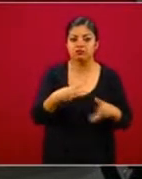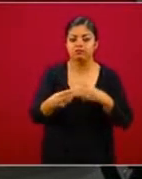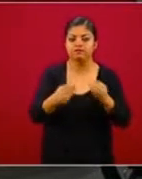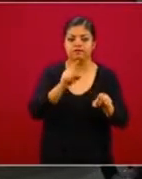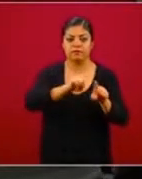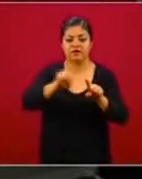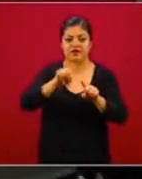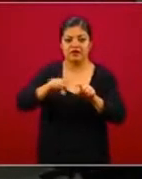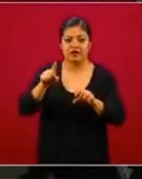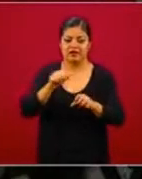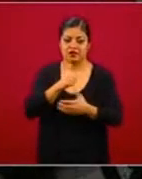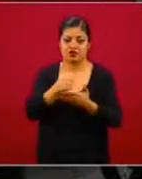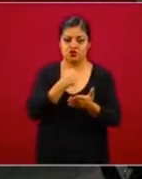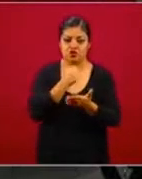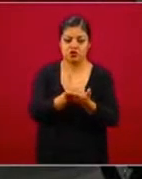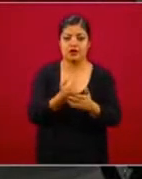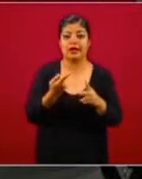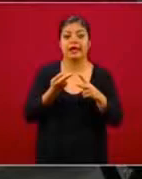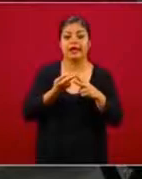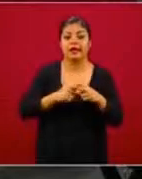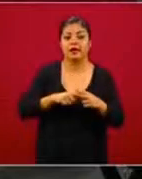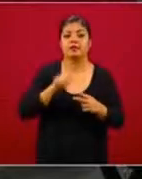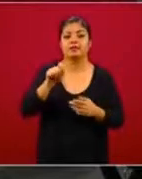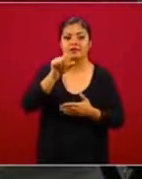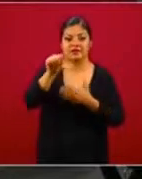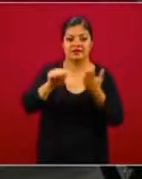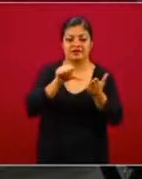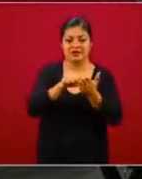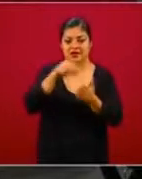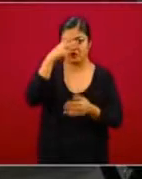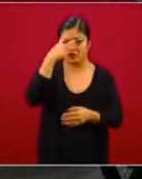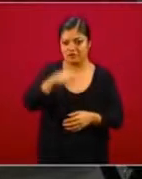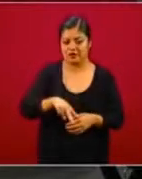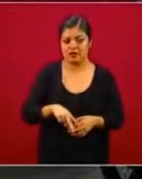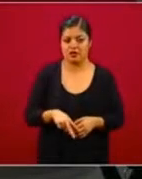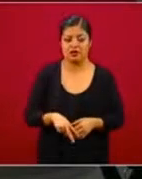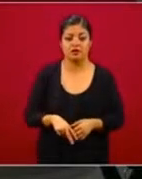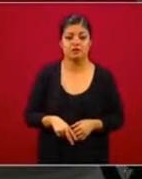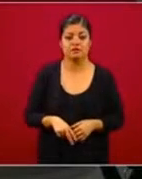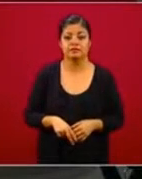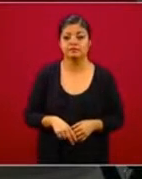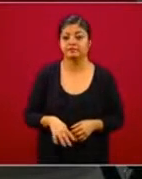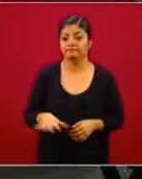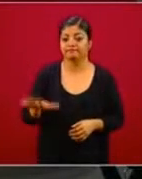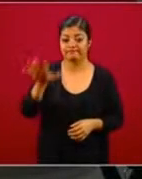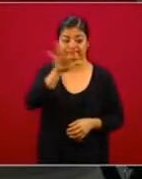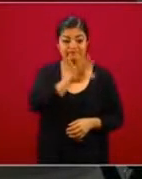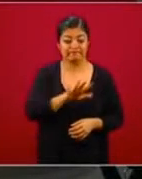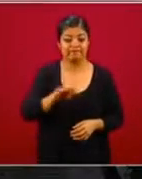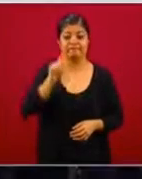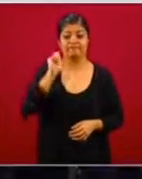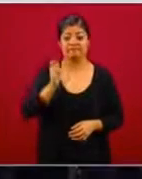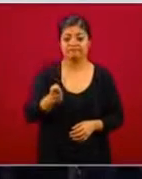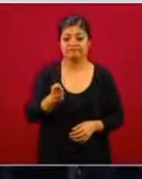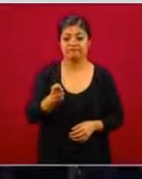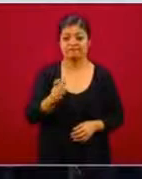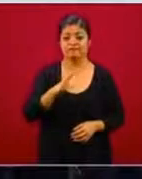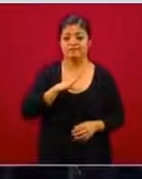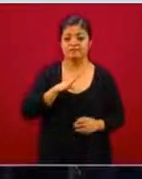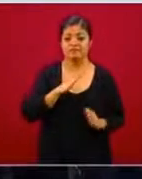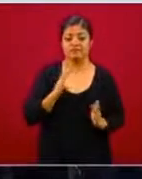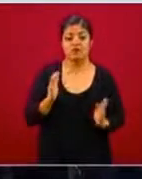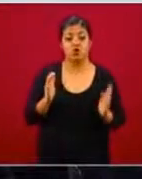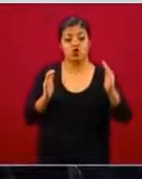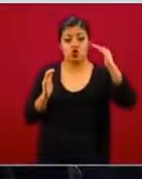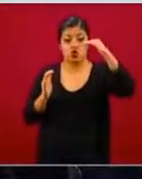demonstration of how epi curves are looking for different cities. And so let's begin with Valle del México, metropolitan